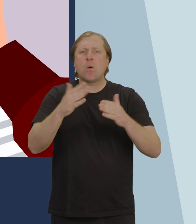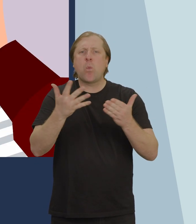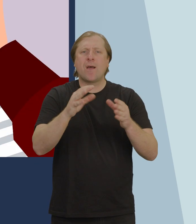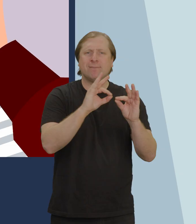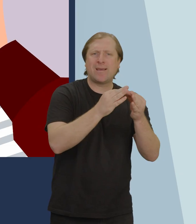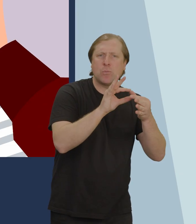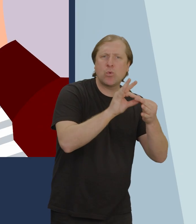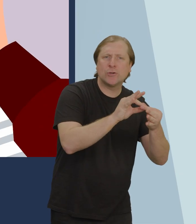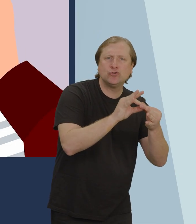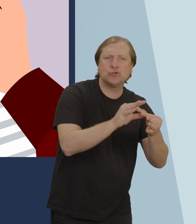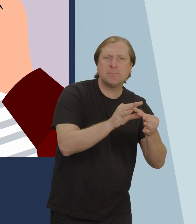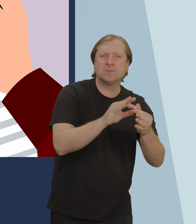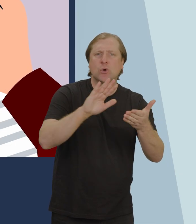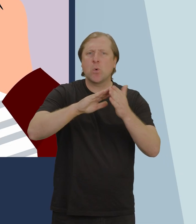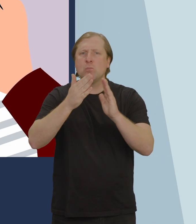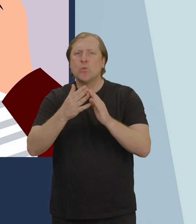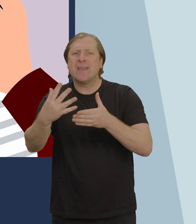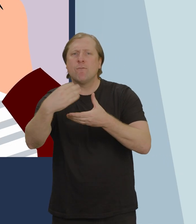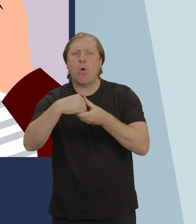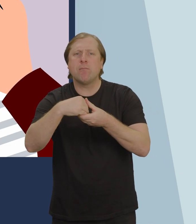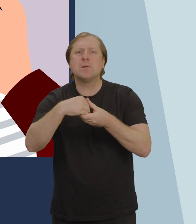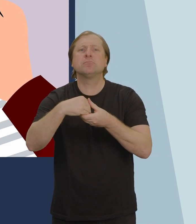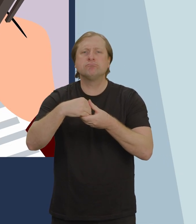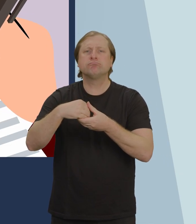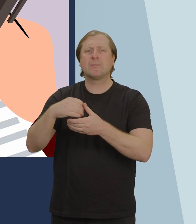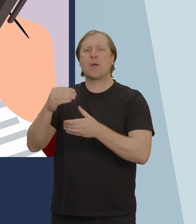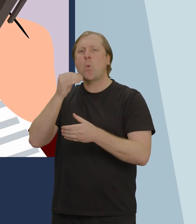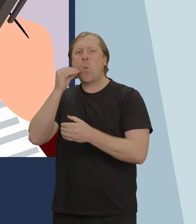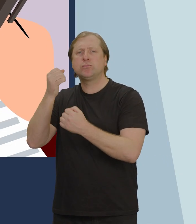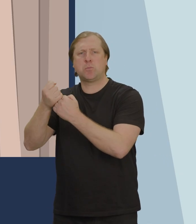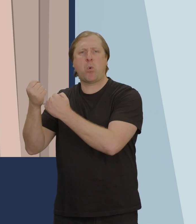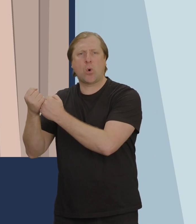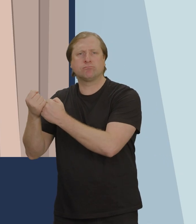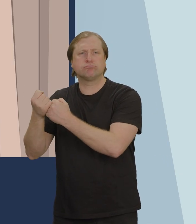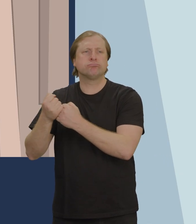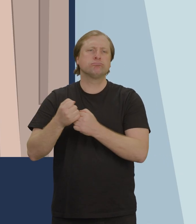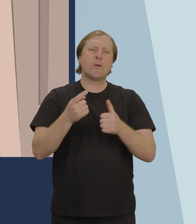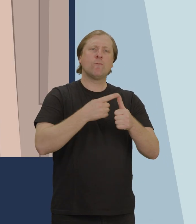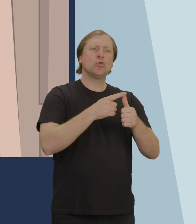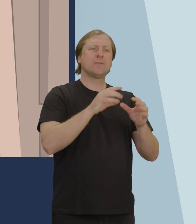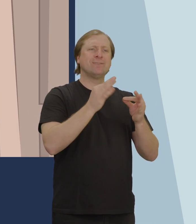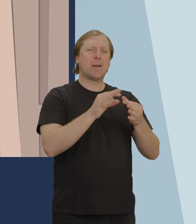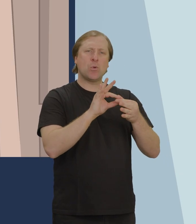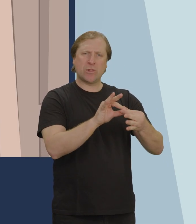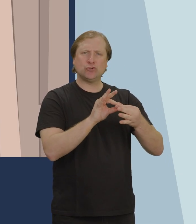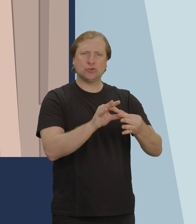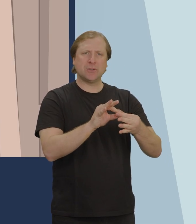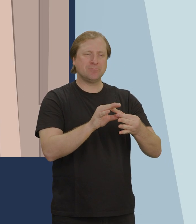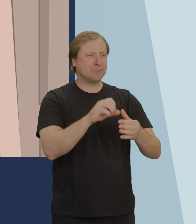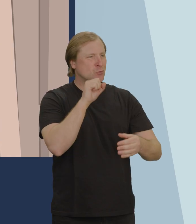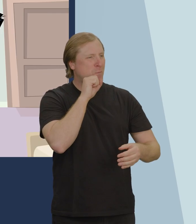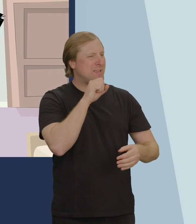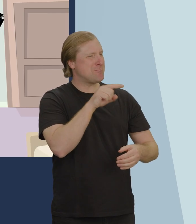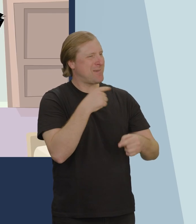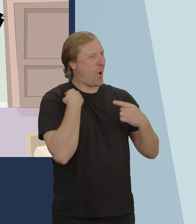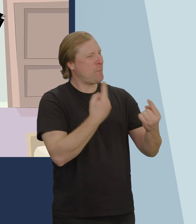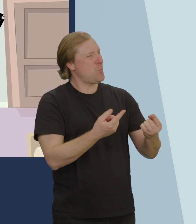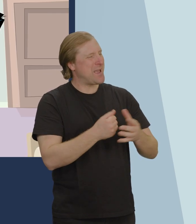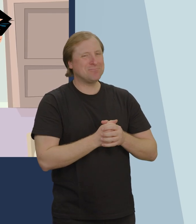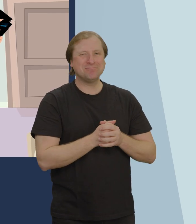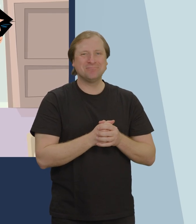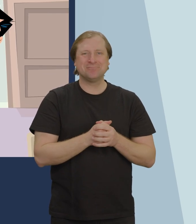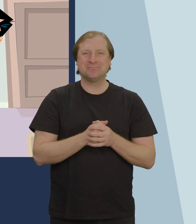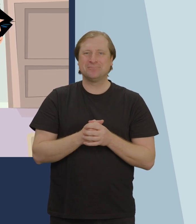are family relationships, community participation, and supports at home. Let's start with family relationships. Sofia, how you